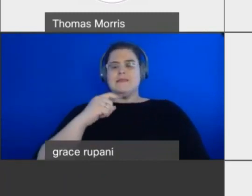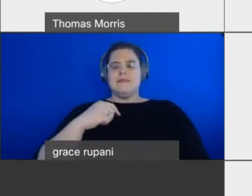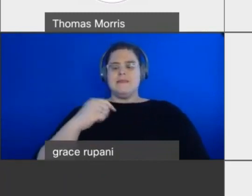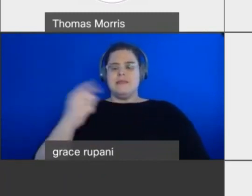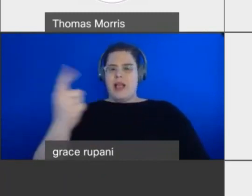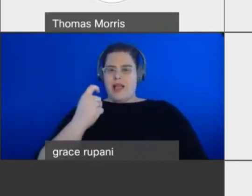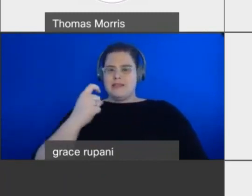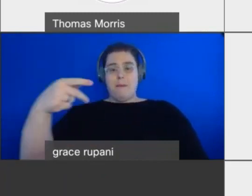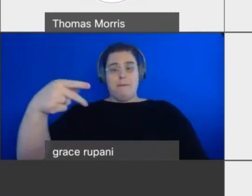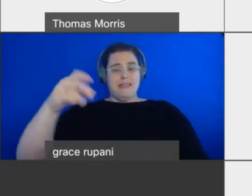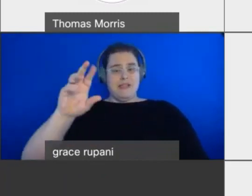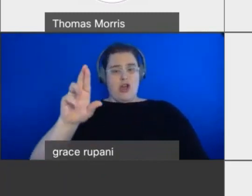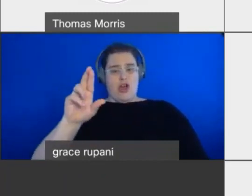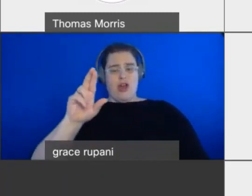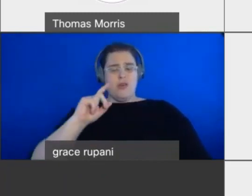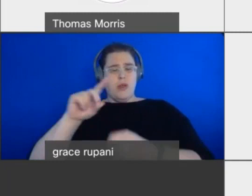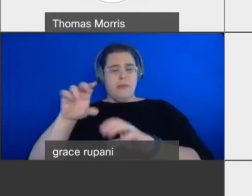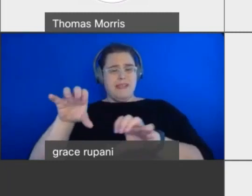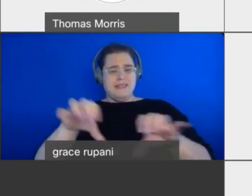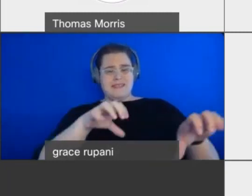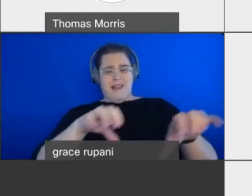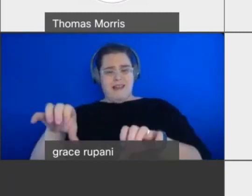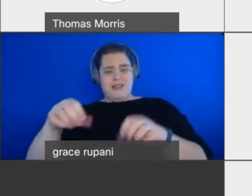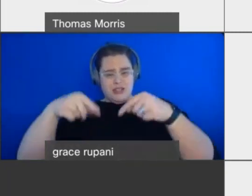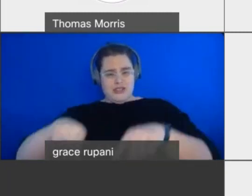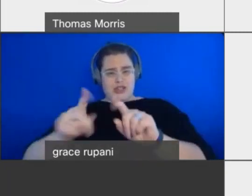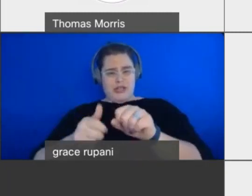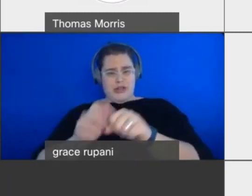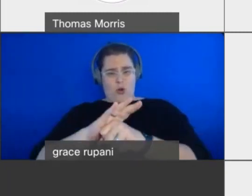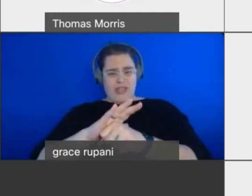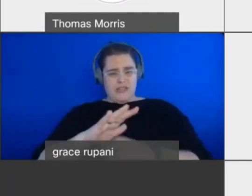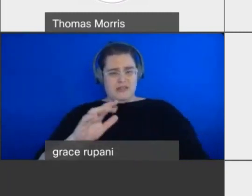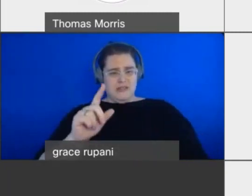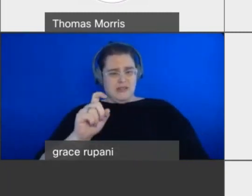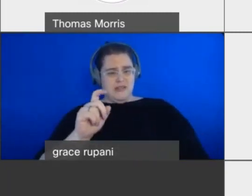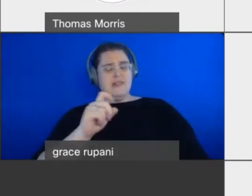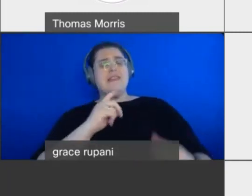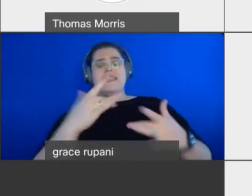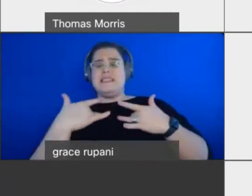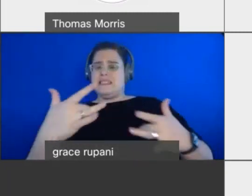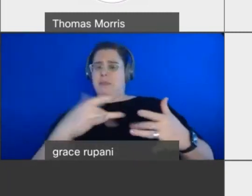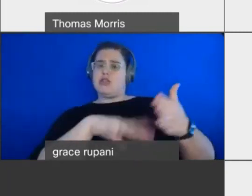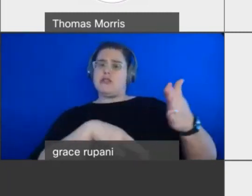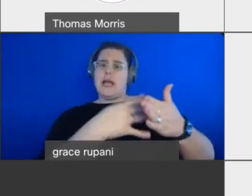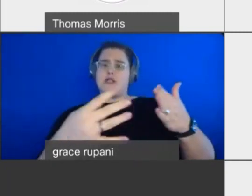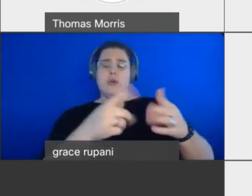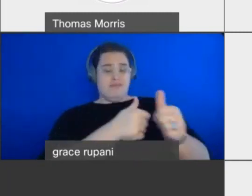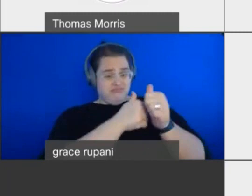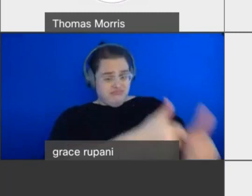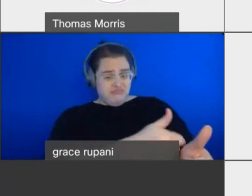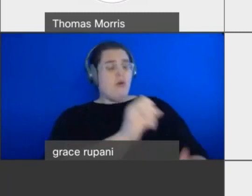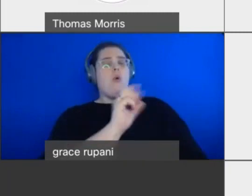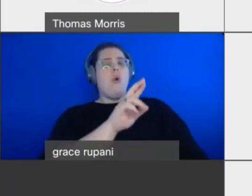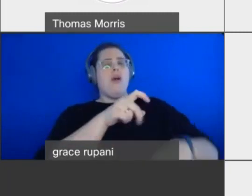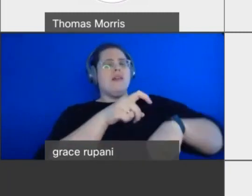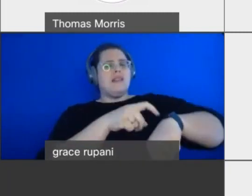Should we anticipate having our reviews done on our typical schedule, or will the timing be adjusted? And Kirk is not here